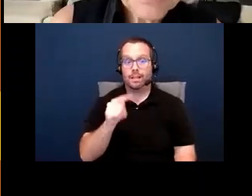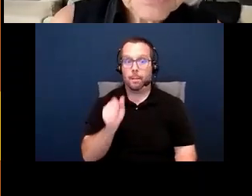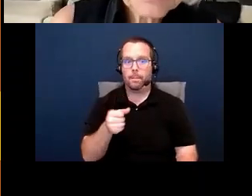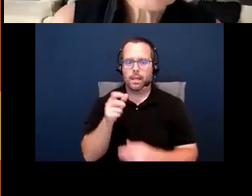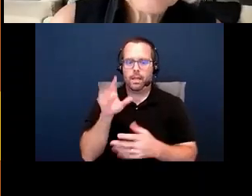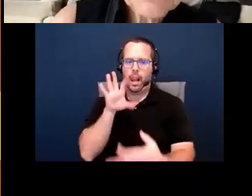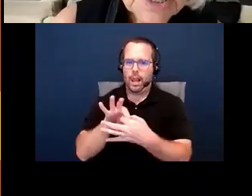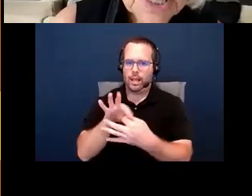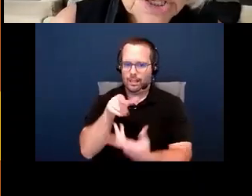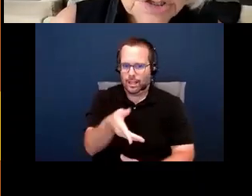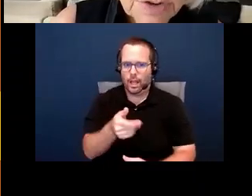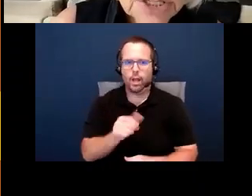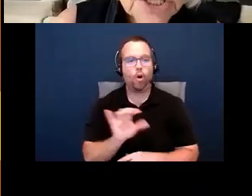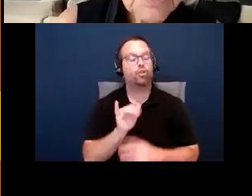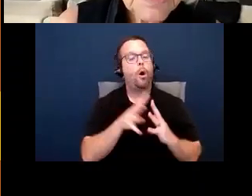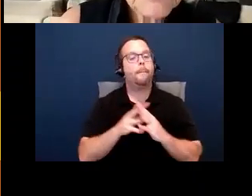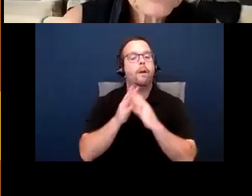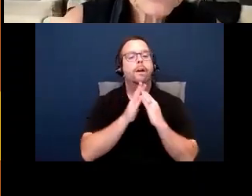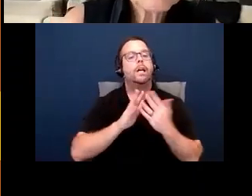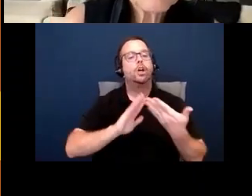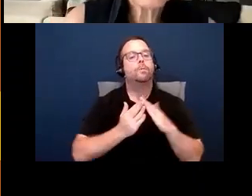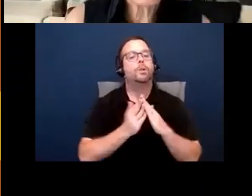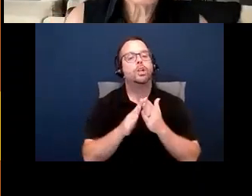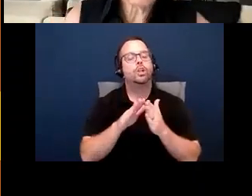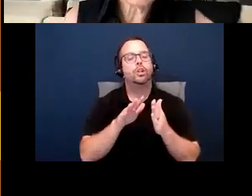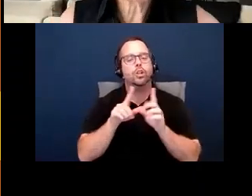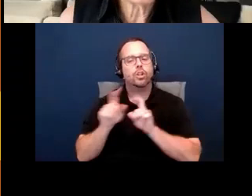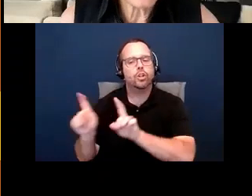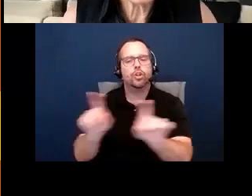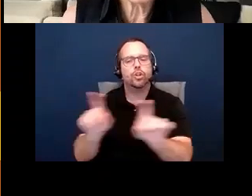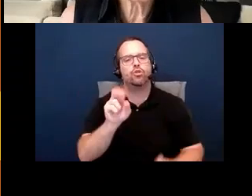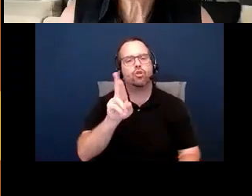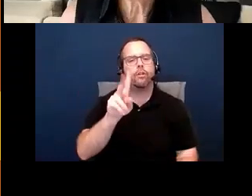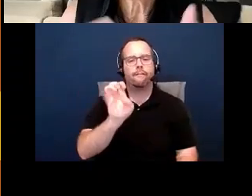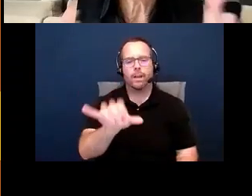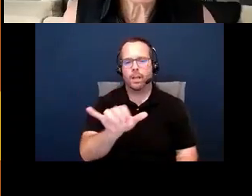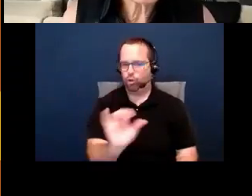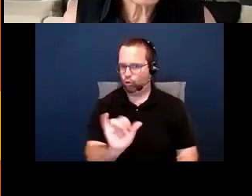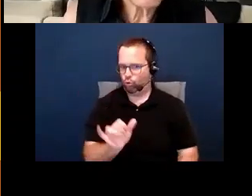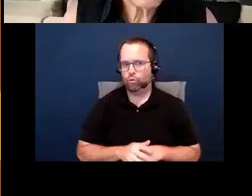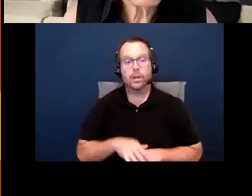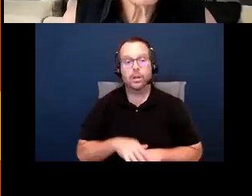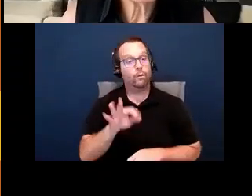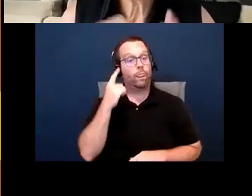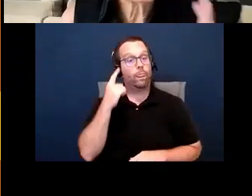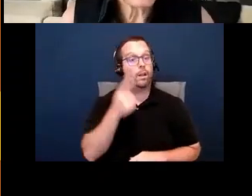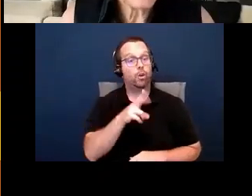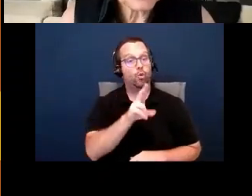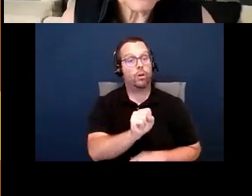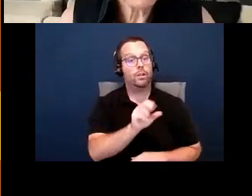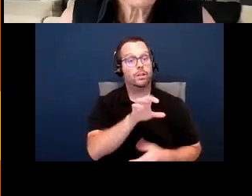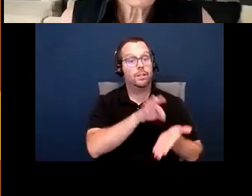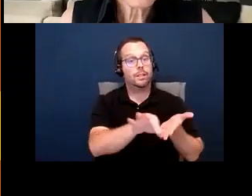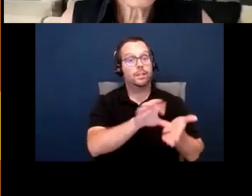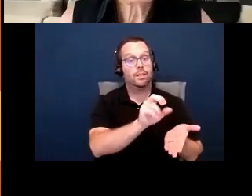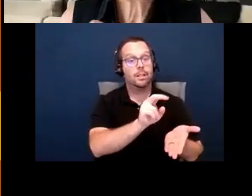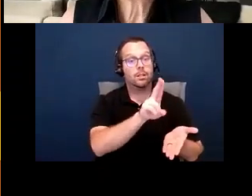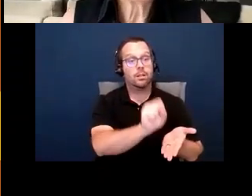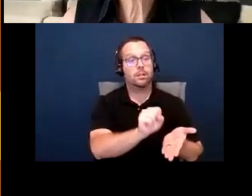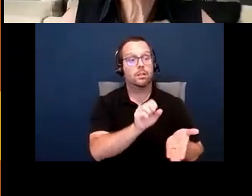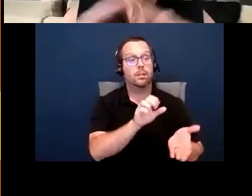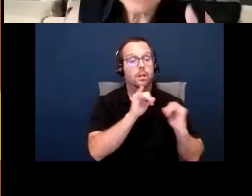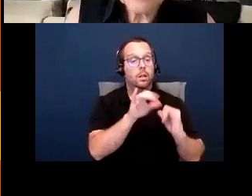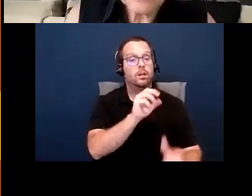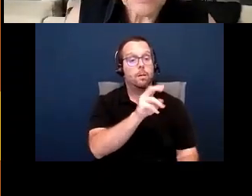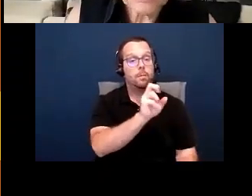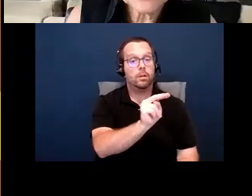the American Community Survey. So if you think about the U.S. Census, Common Core of Data, CETA,